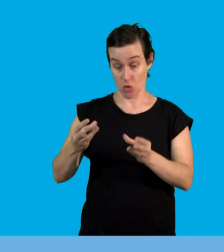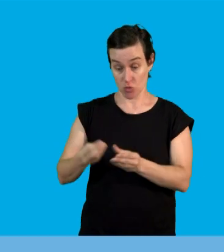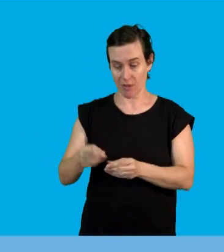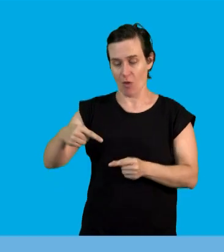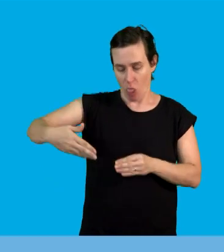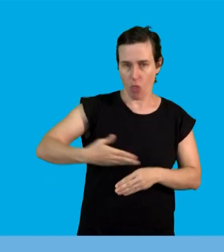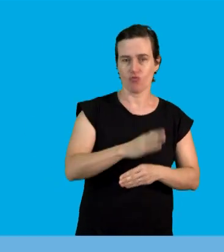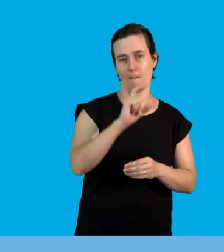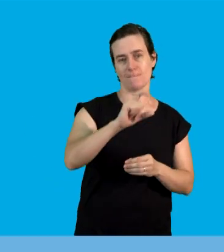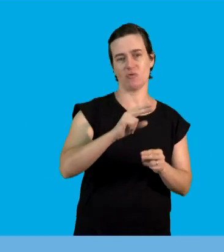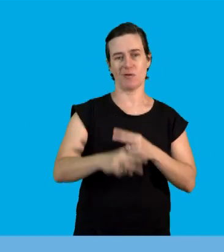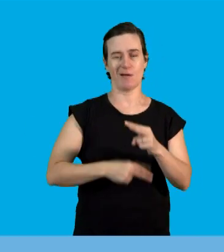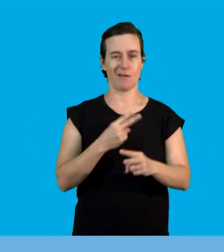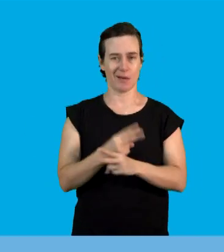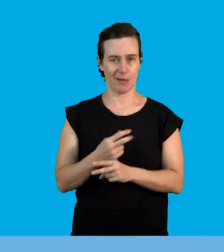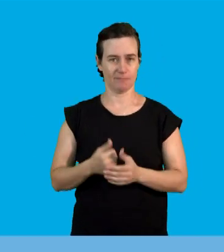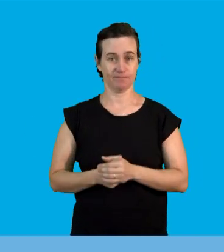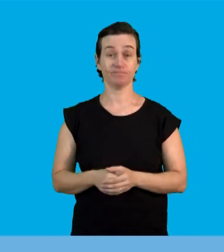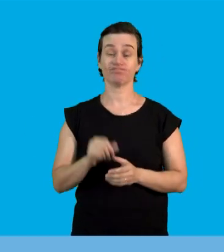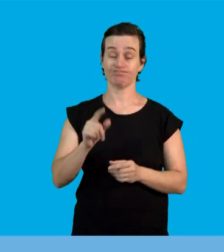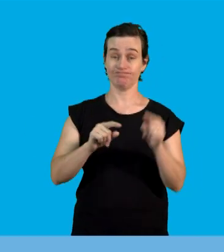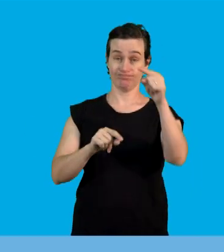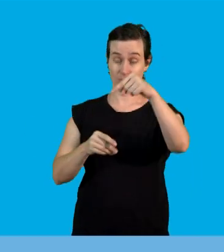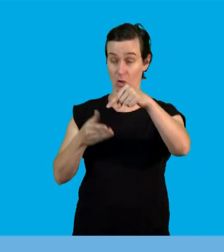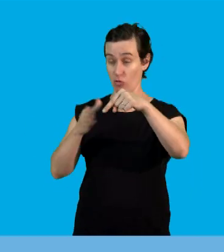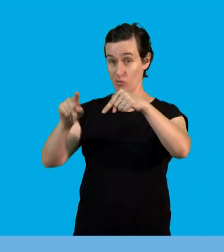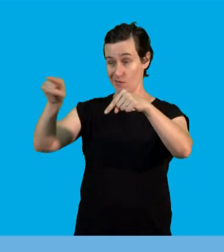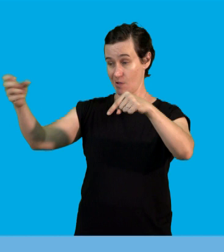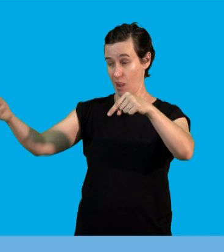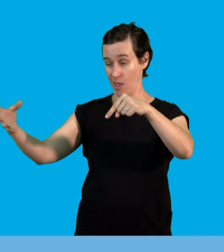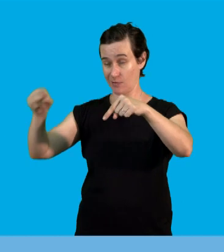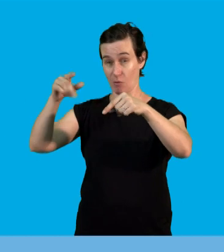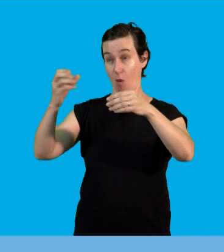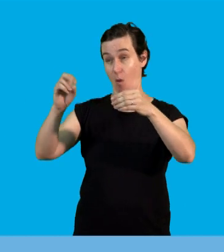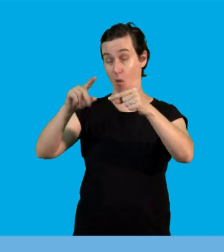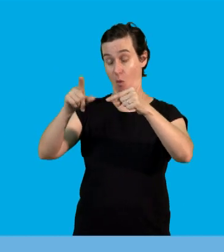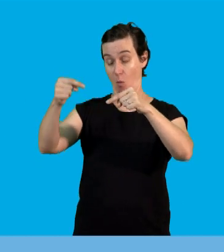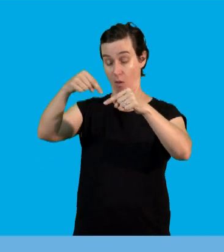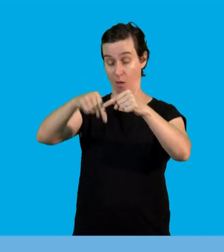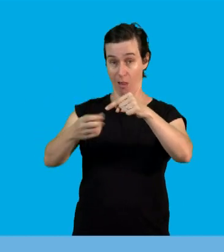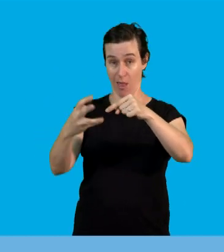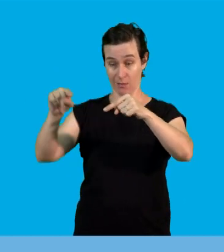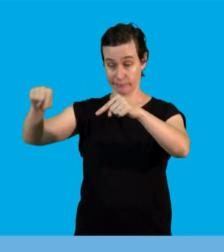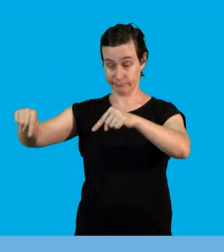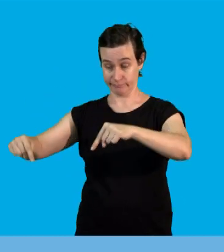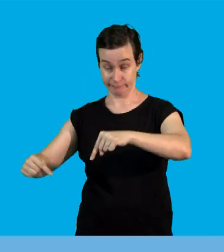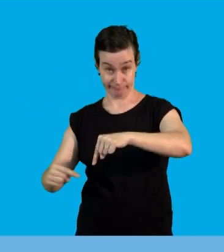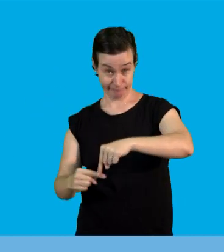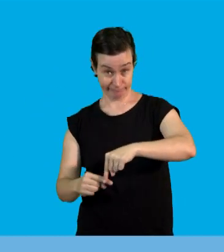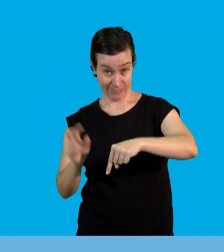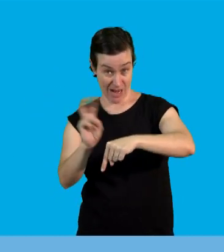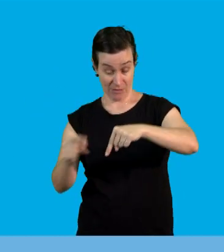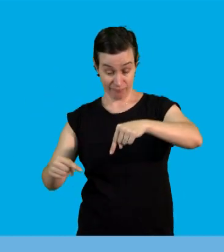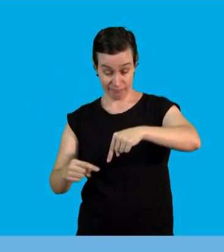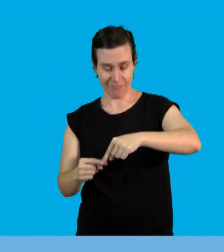battery. Because after having passed through this light bulb and also this one here, when that current gets to this point,